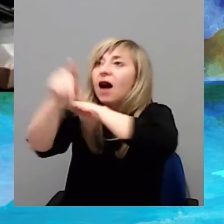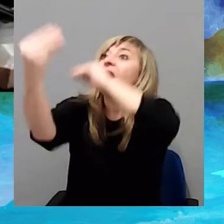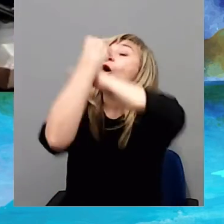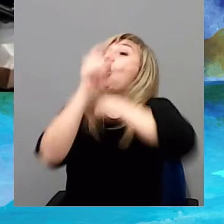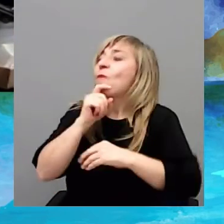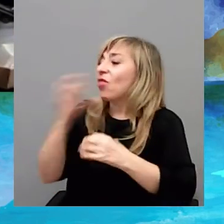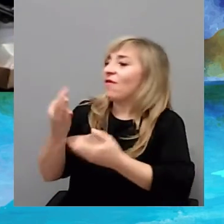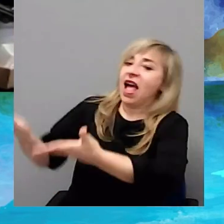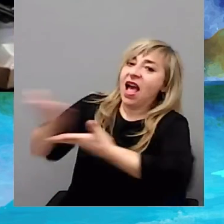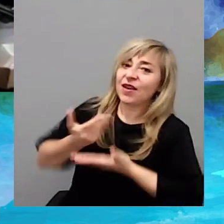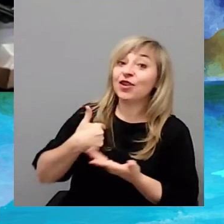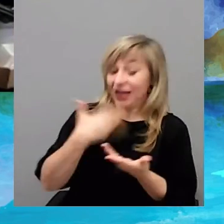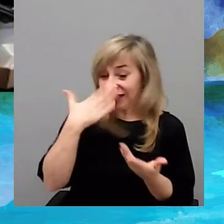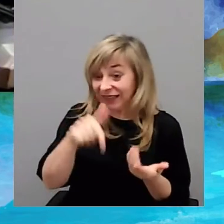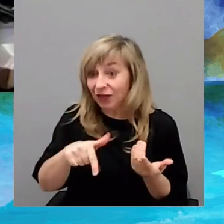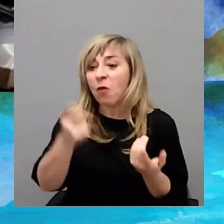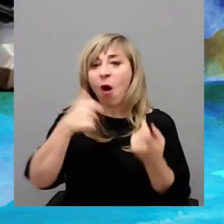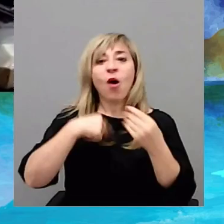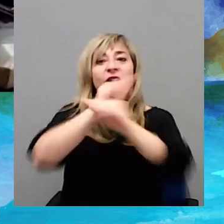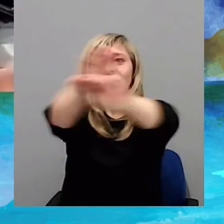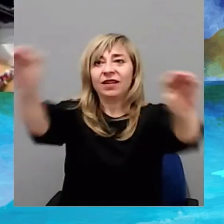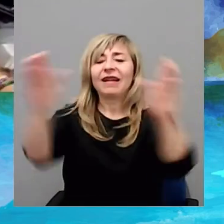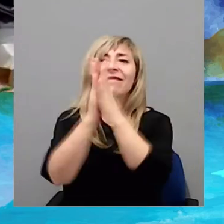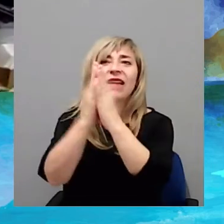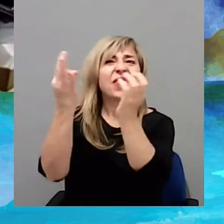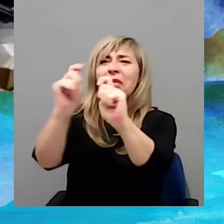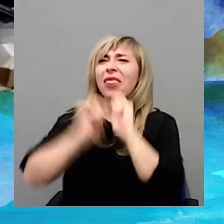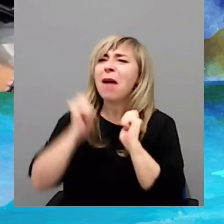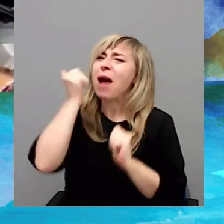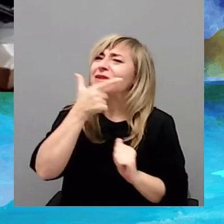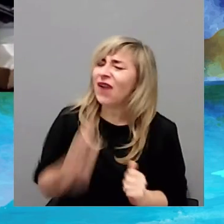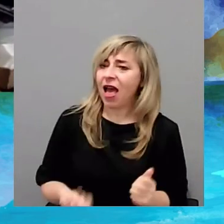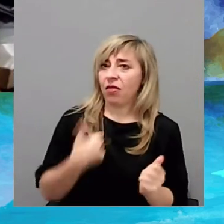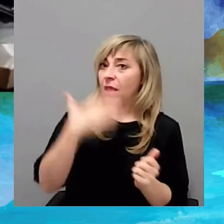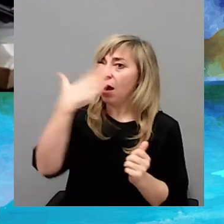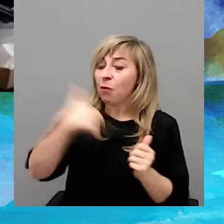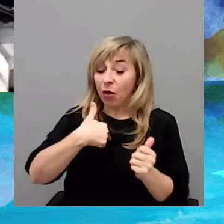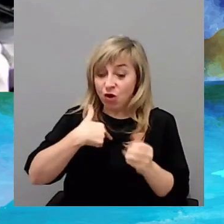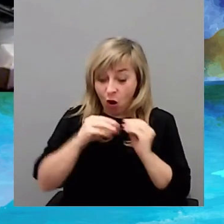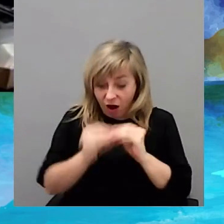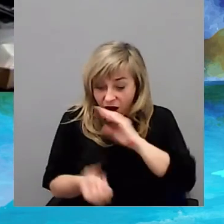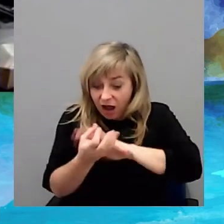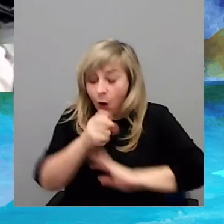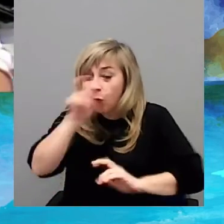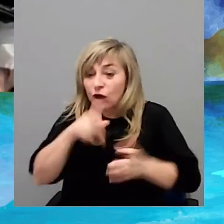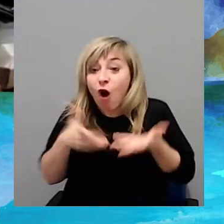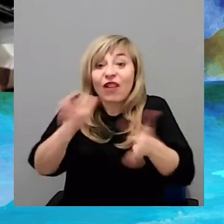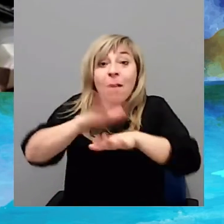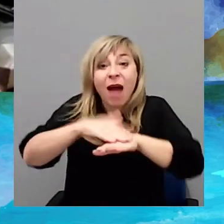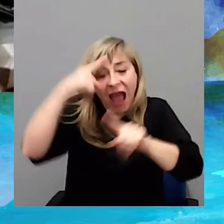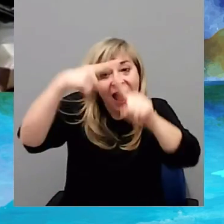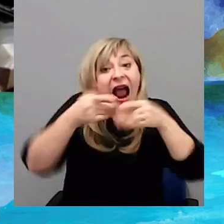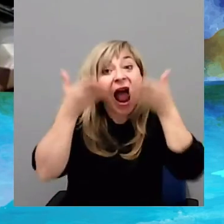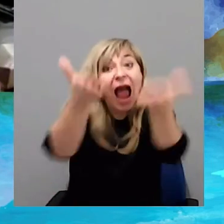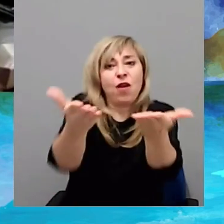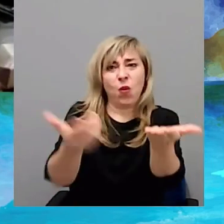many people and to develop these wonderful projects. I would like to make a call for attention to have people